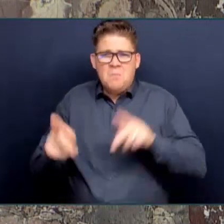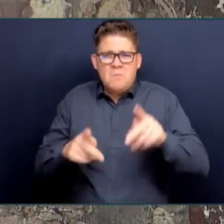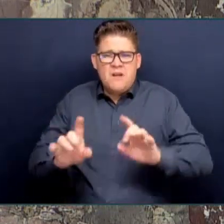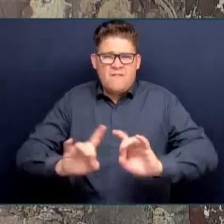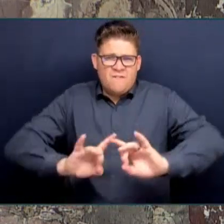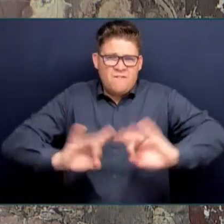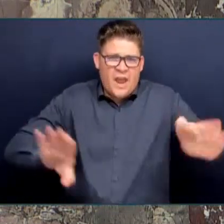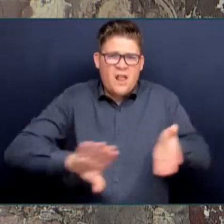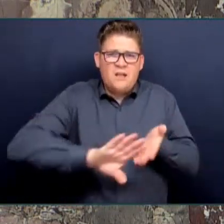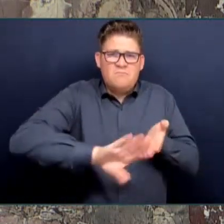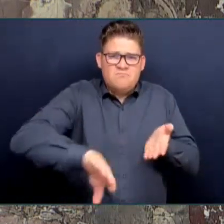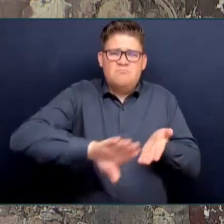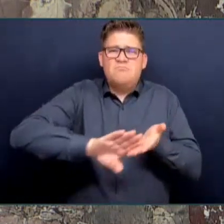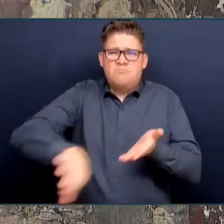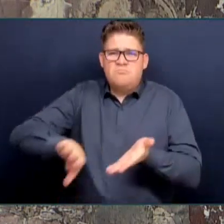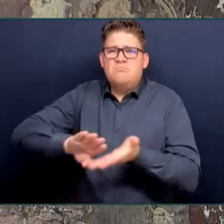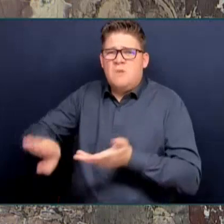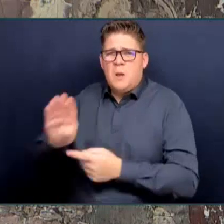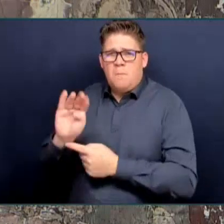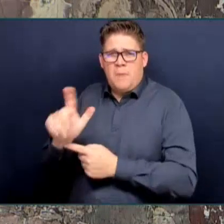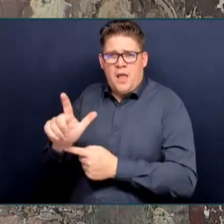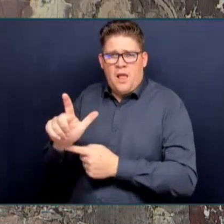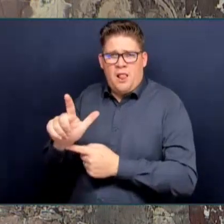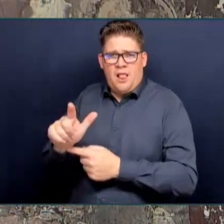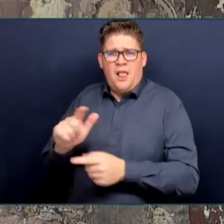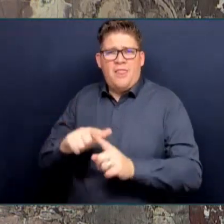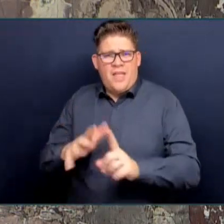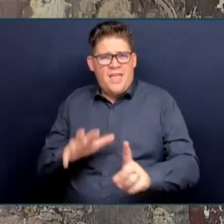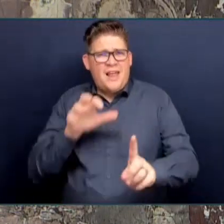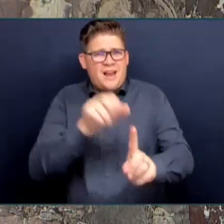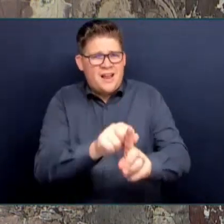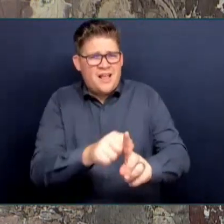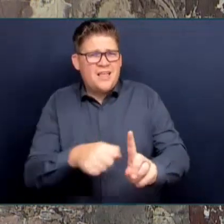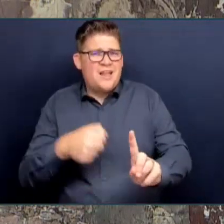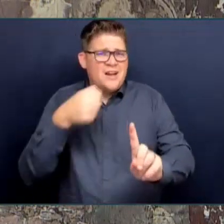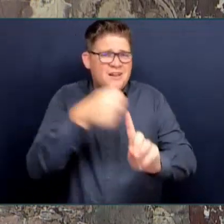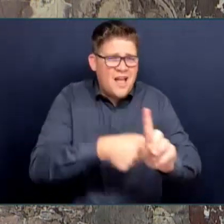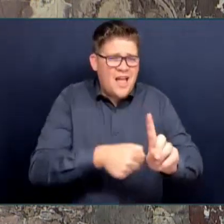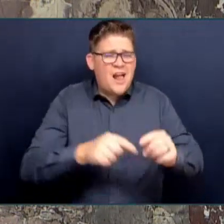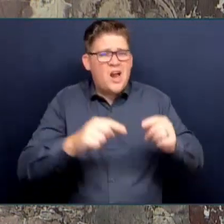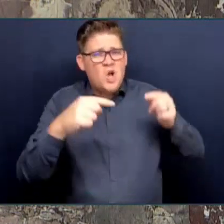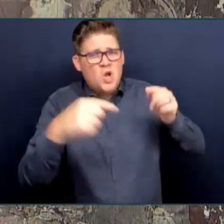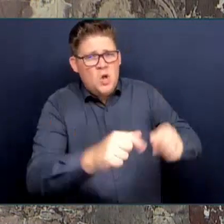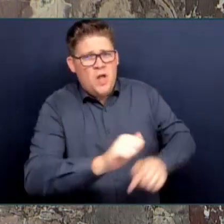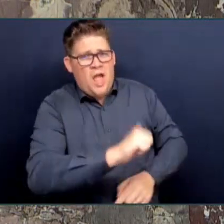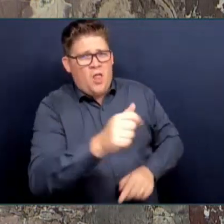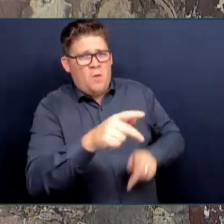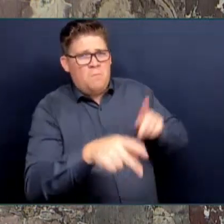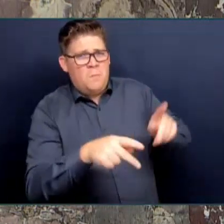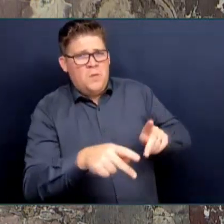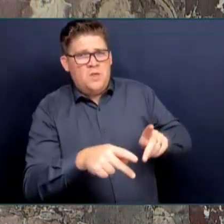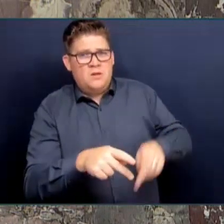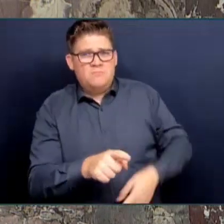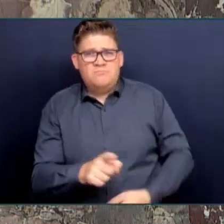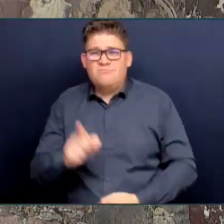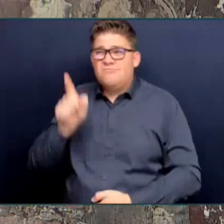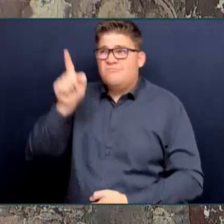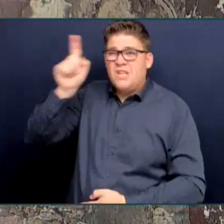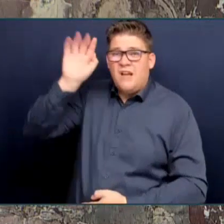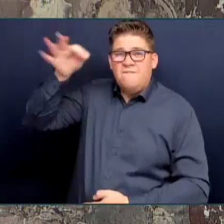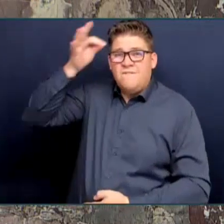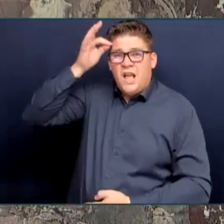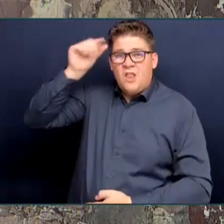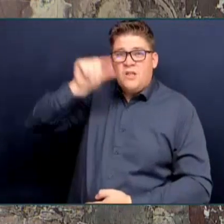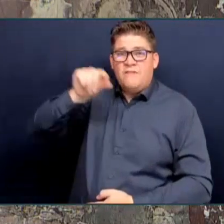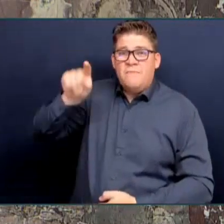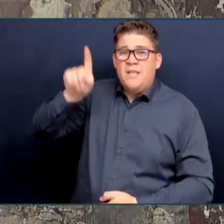pleased that all provinces agreed that there needs to be changes to federal bail provisions in order to protect our communities." Now, I've talked to Prime Minister Trudeau